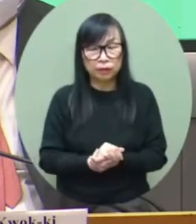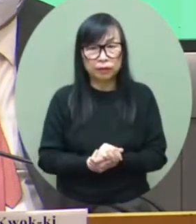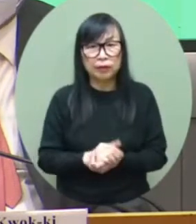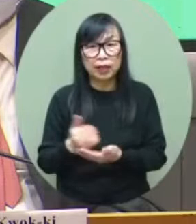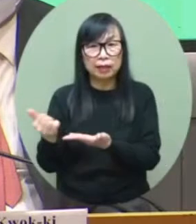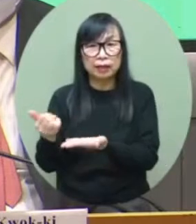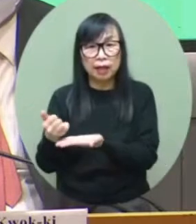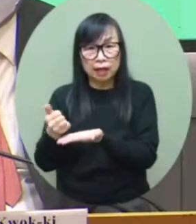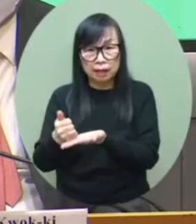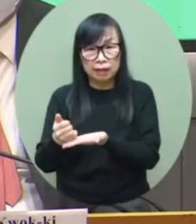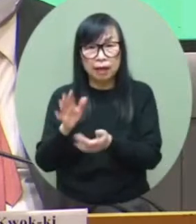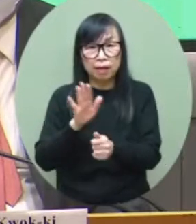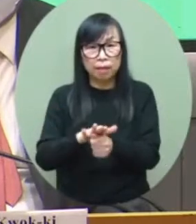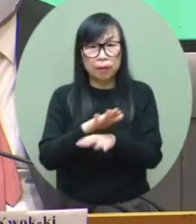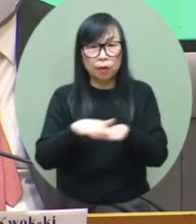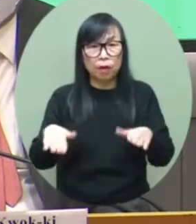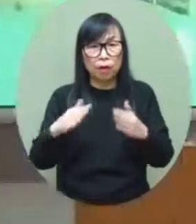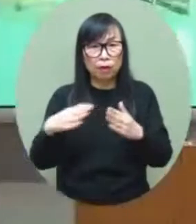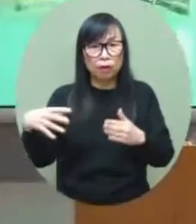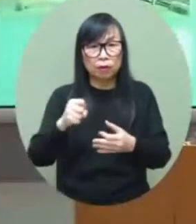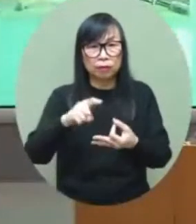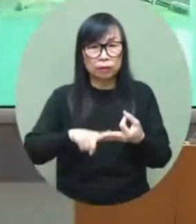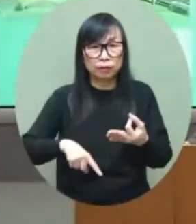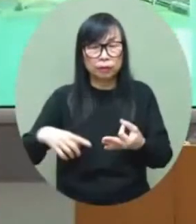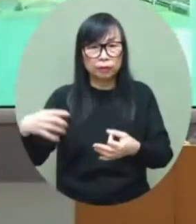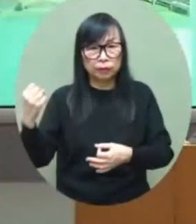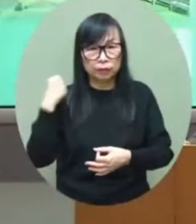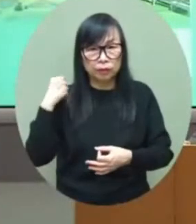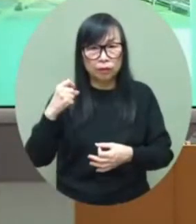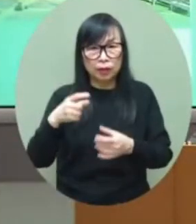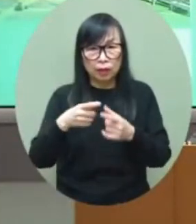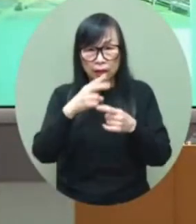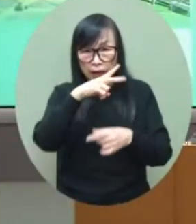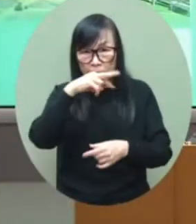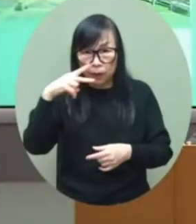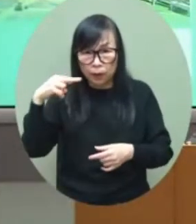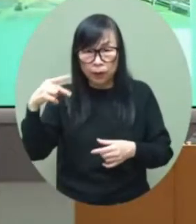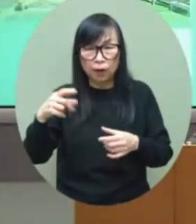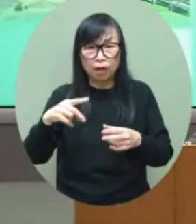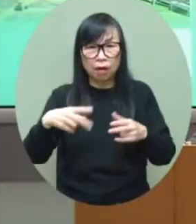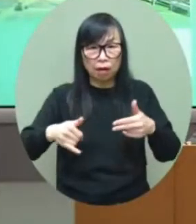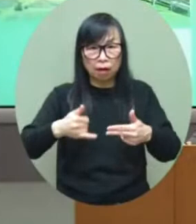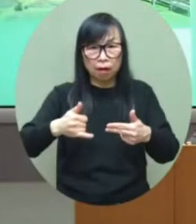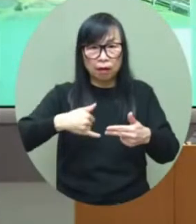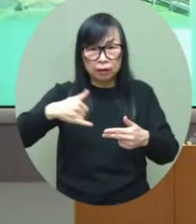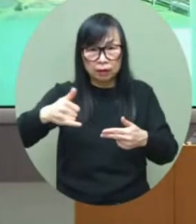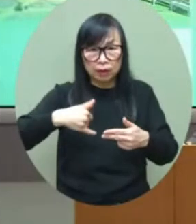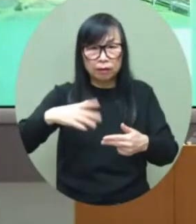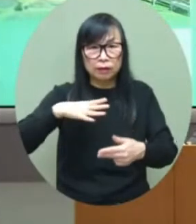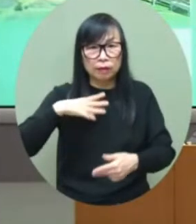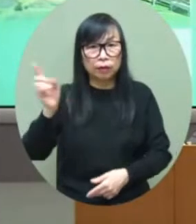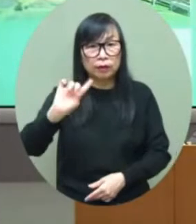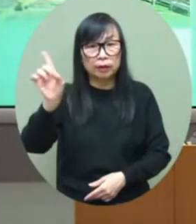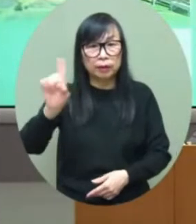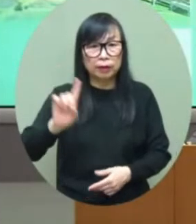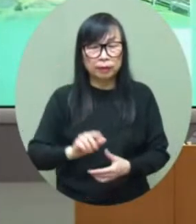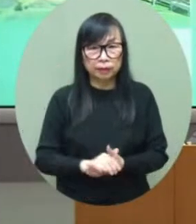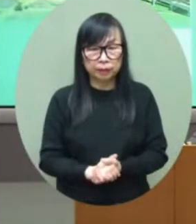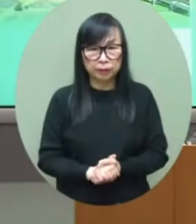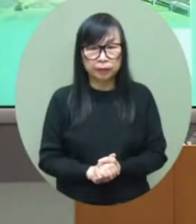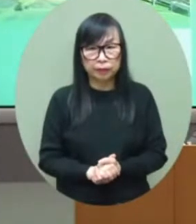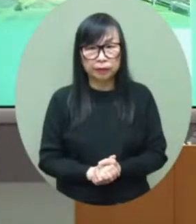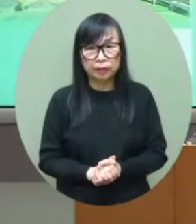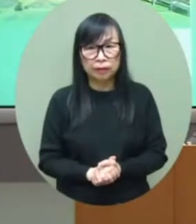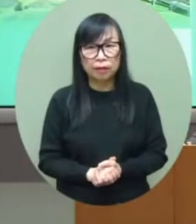Now, may I invite the Secretary for Security to talk about the arrangements as the Liantang Hengyuwei control point. Thank you, Chief